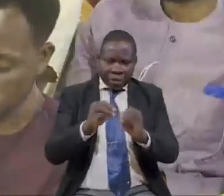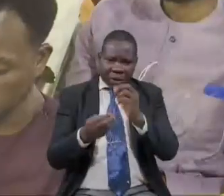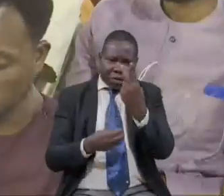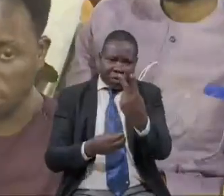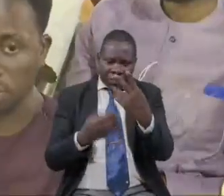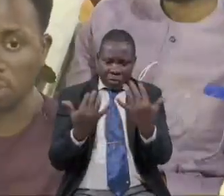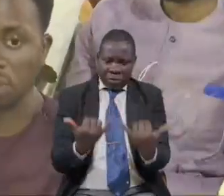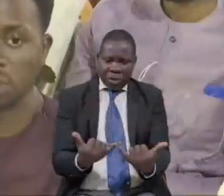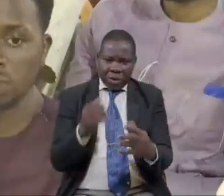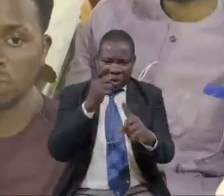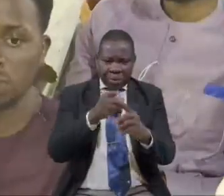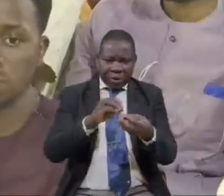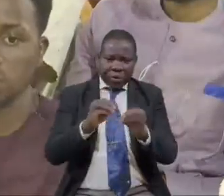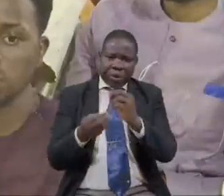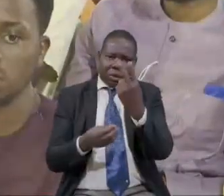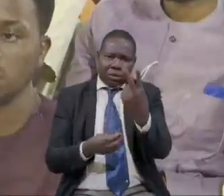we're looking at